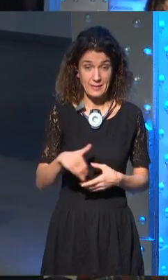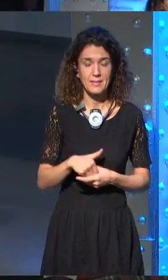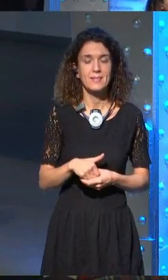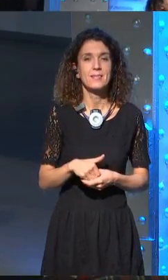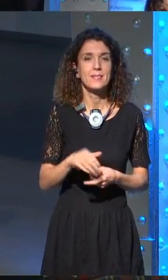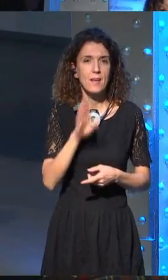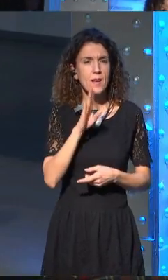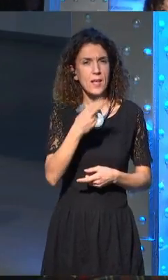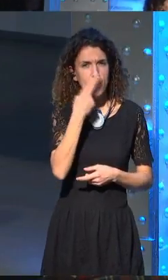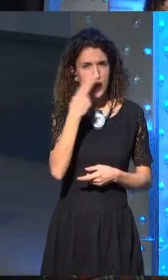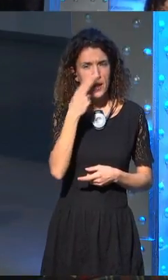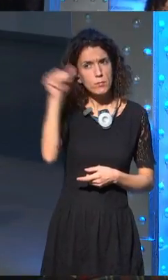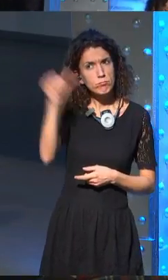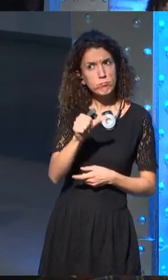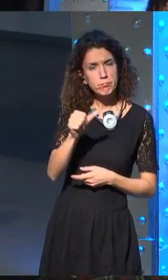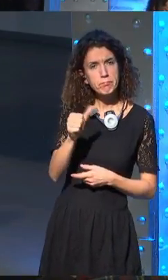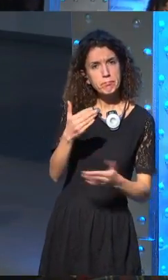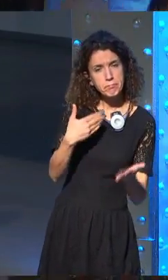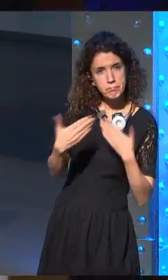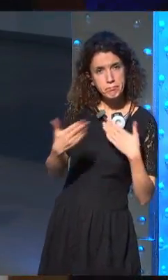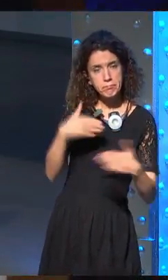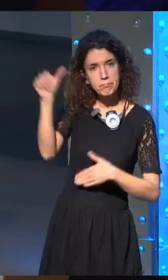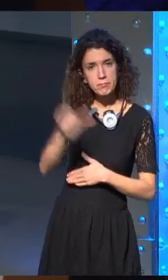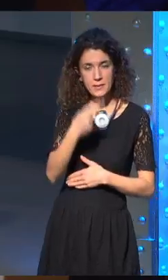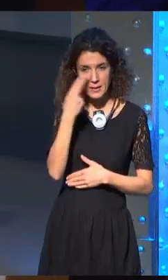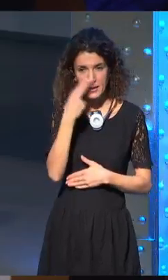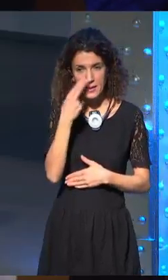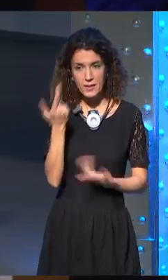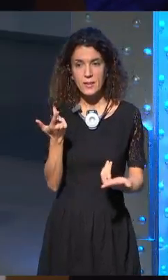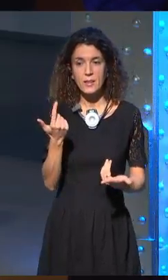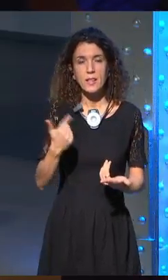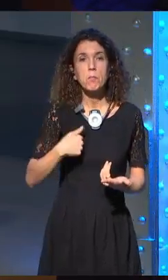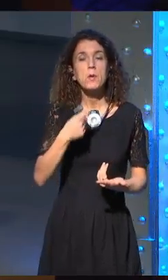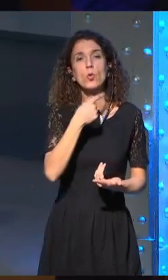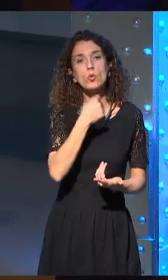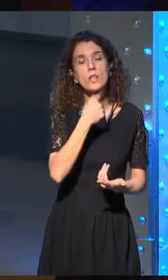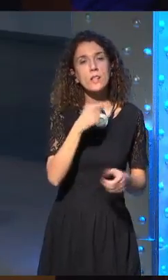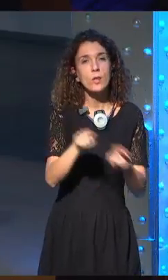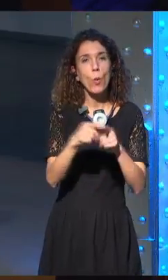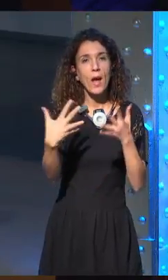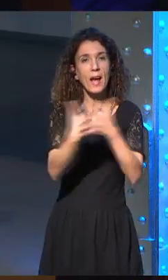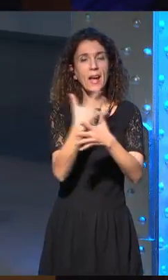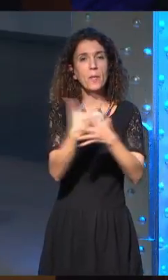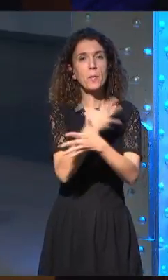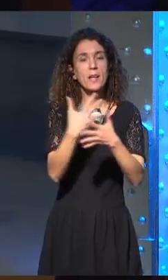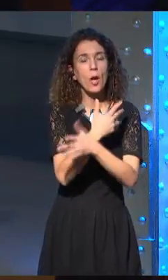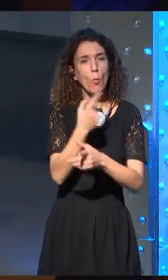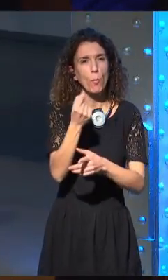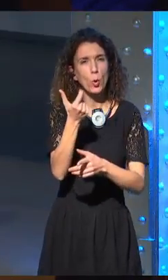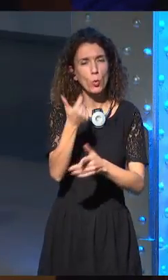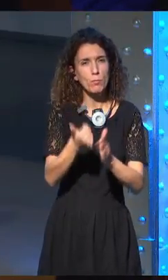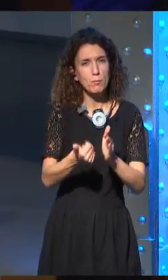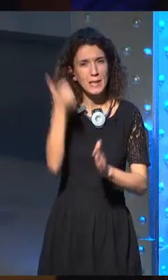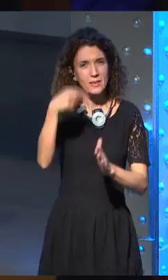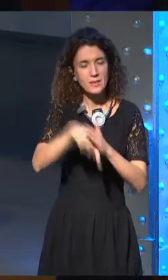So after this interesting conversation that you have held, I would like you to explain us